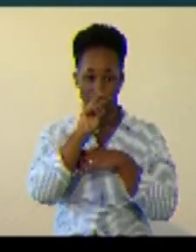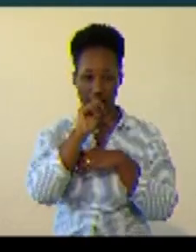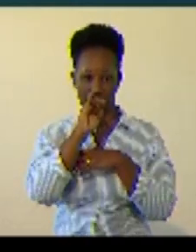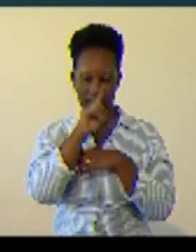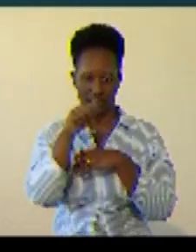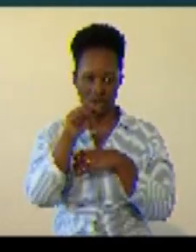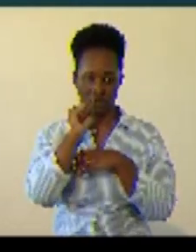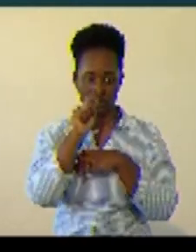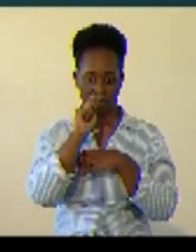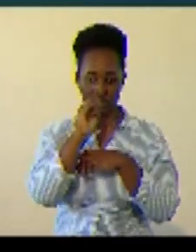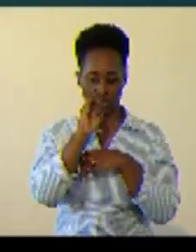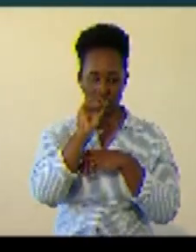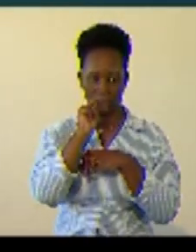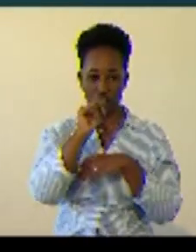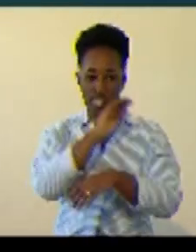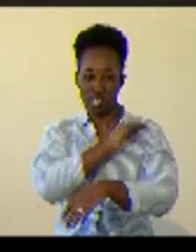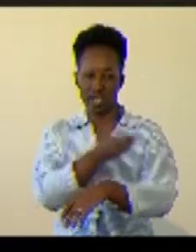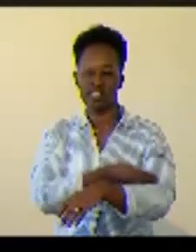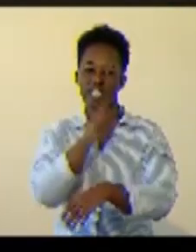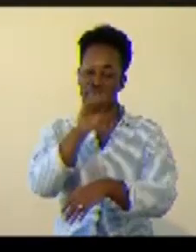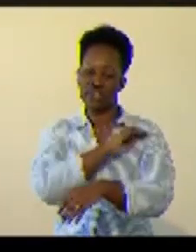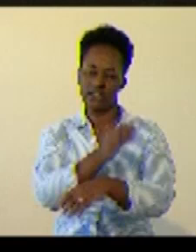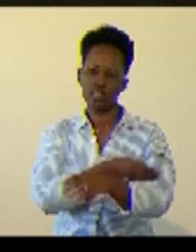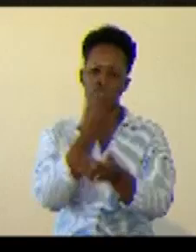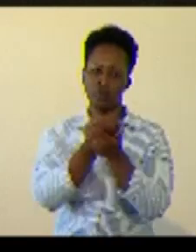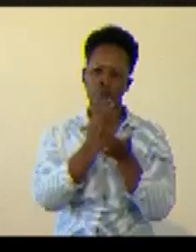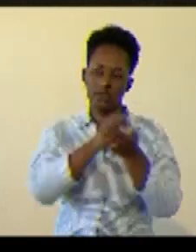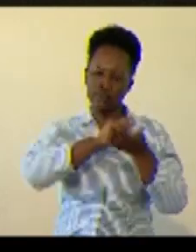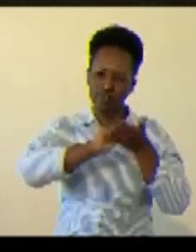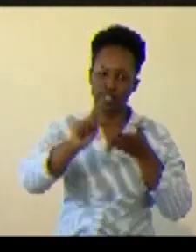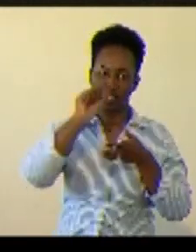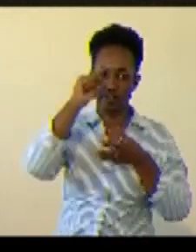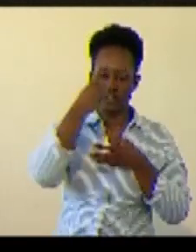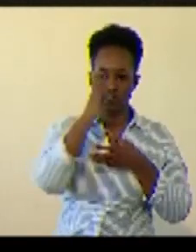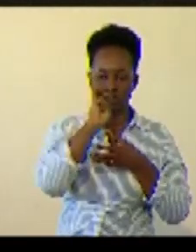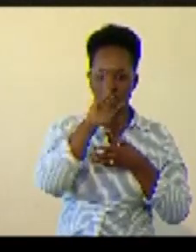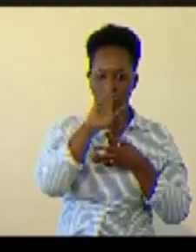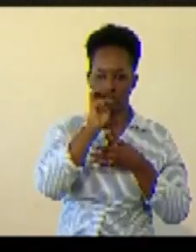The energy required to remove the first electron from gaseous atom.